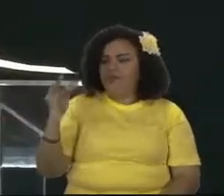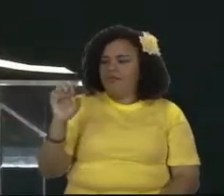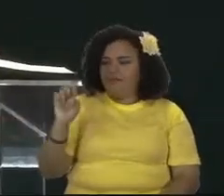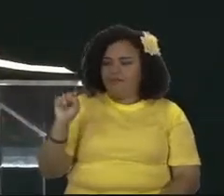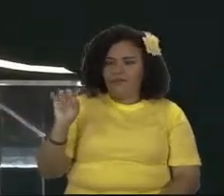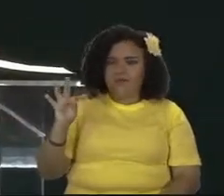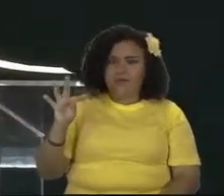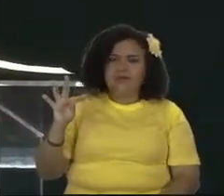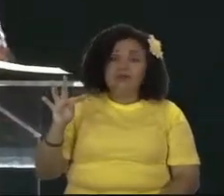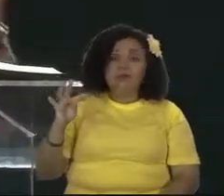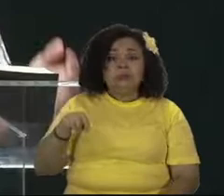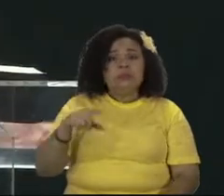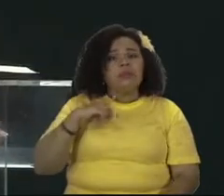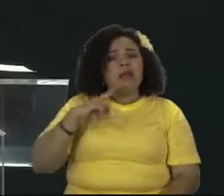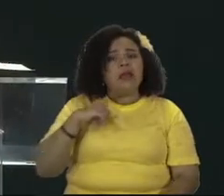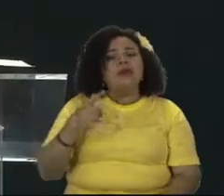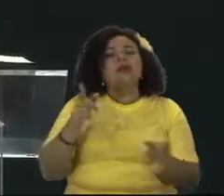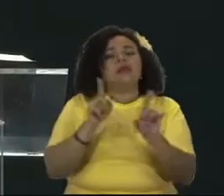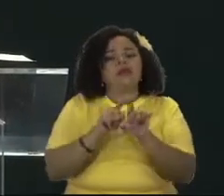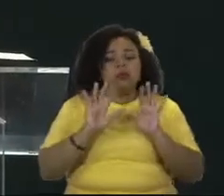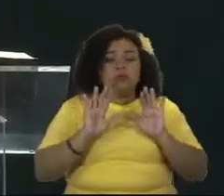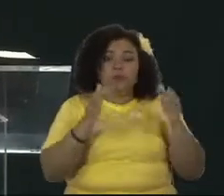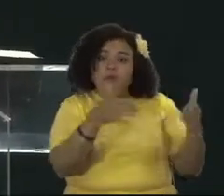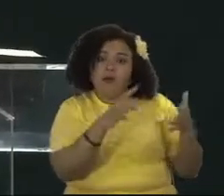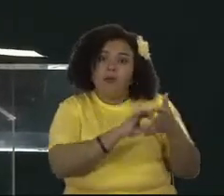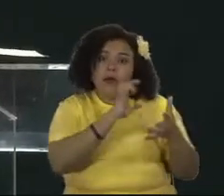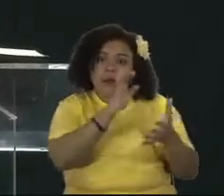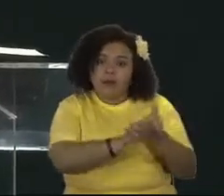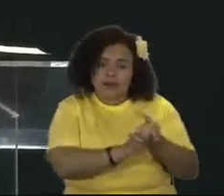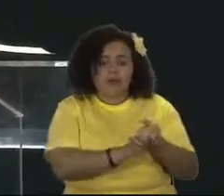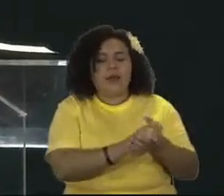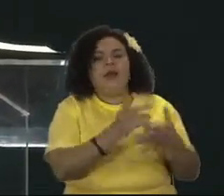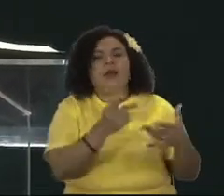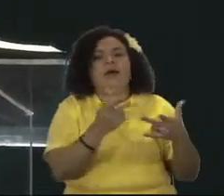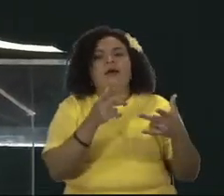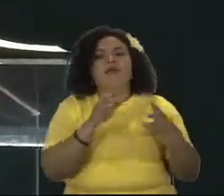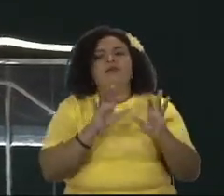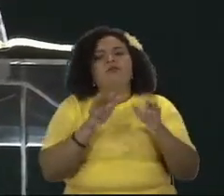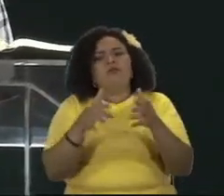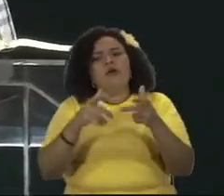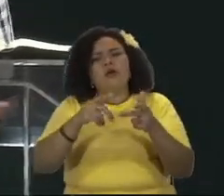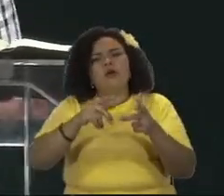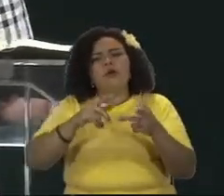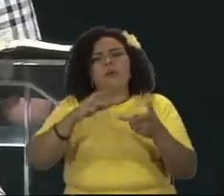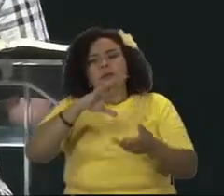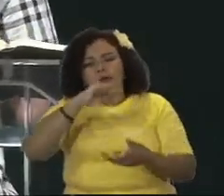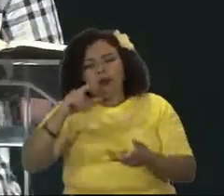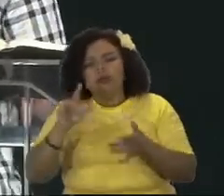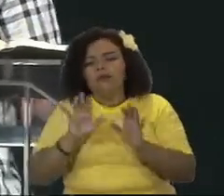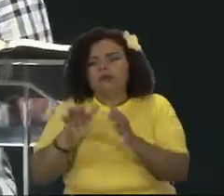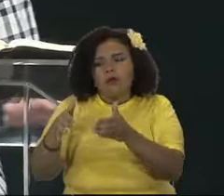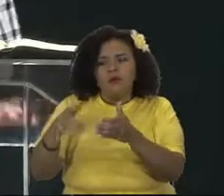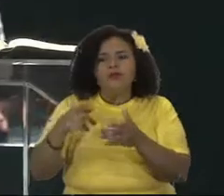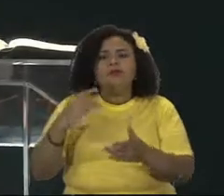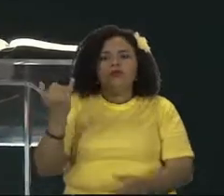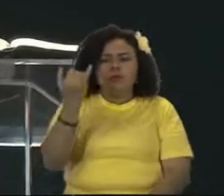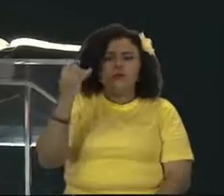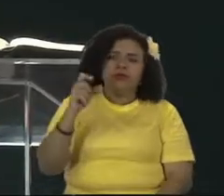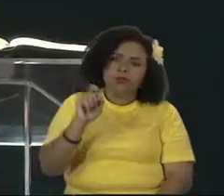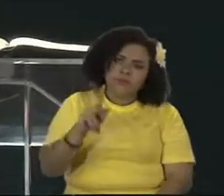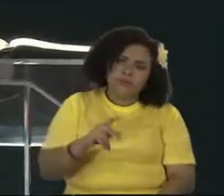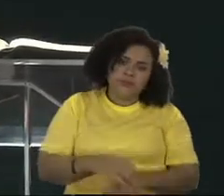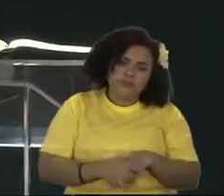the couples, because we understand that the Word makes the difference in our life. And the